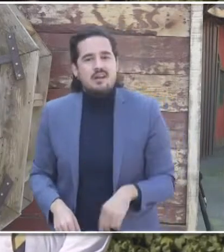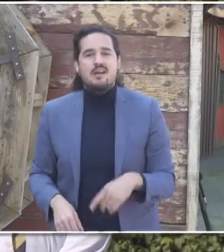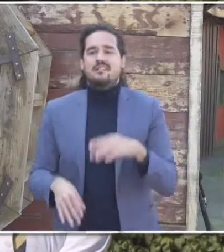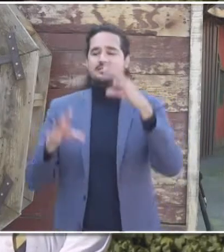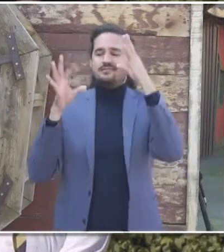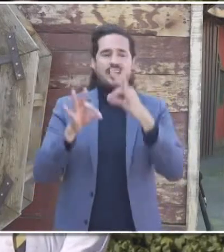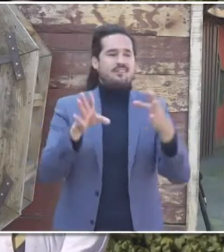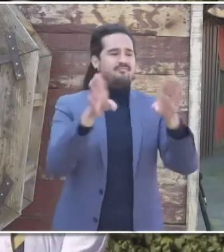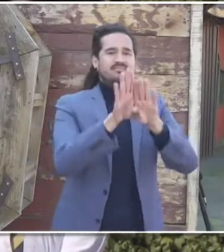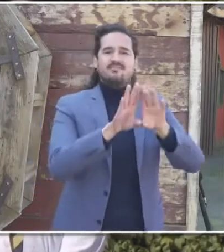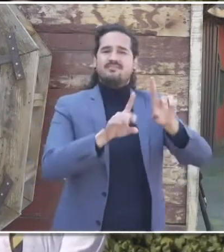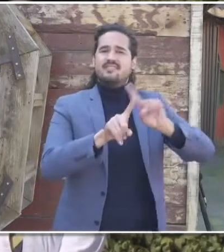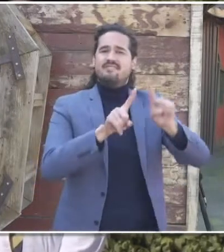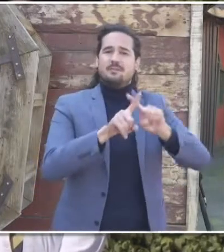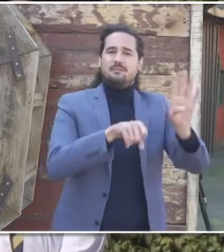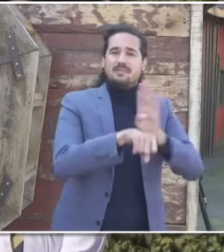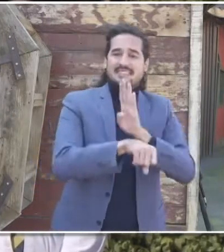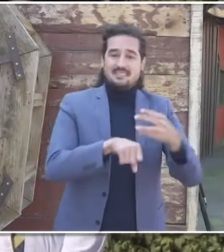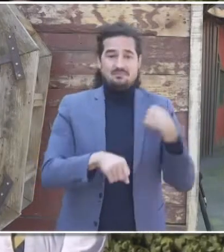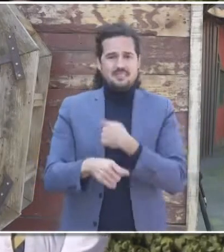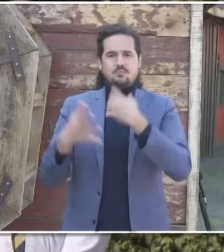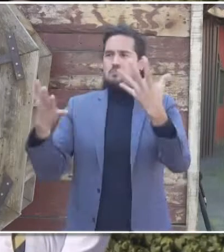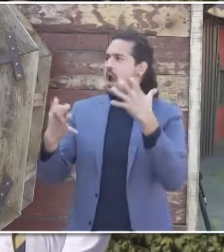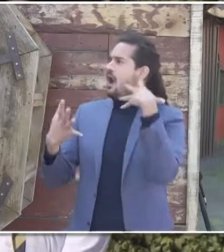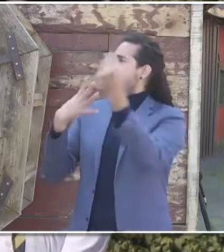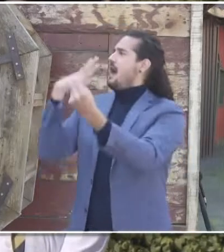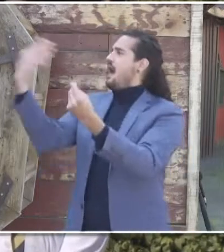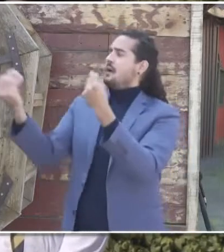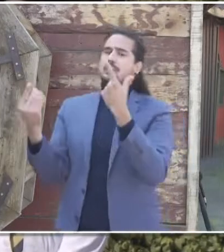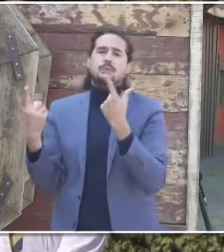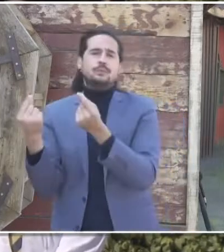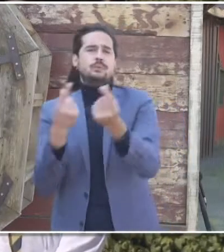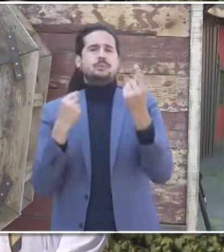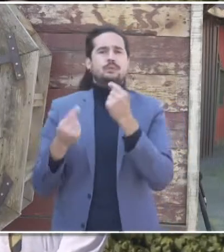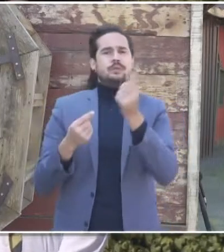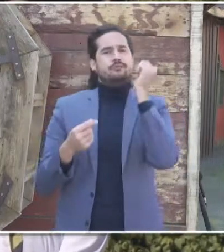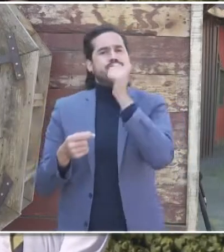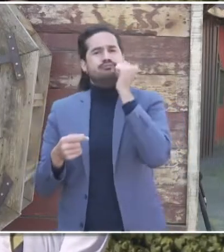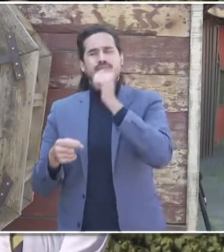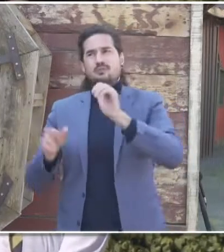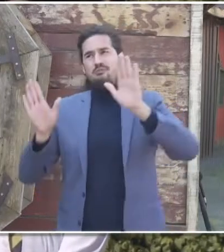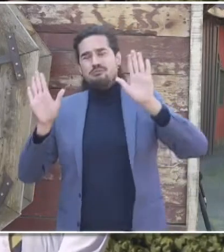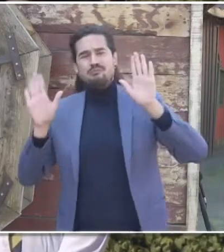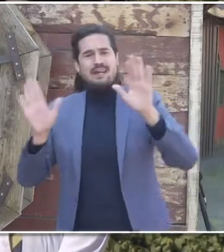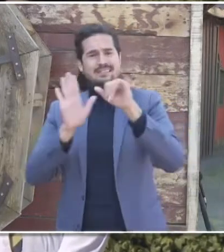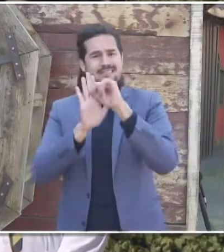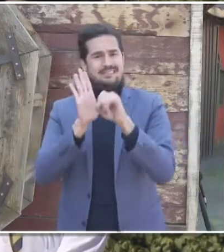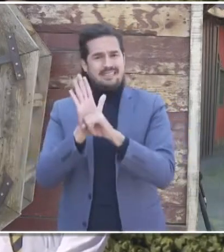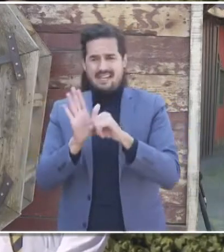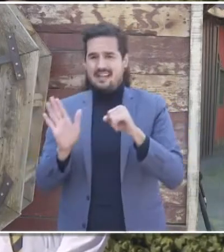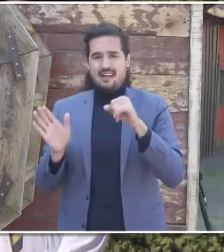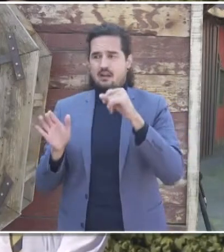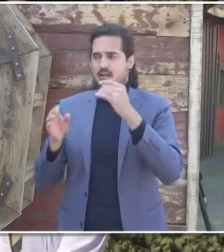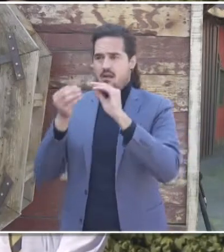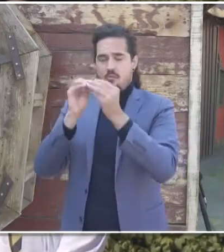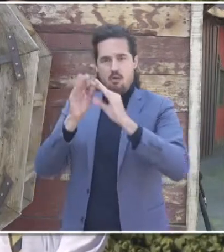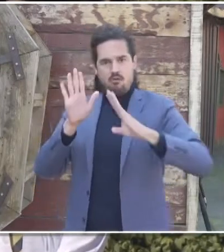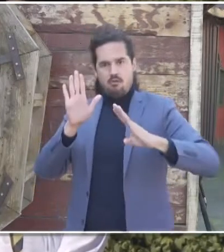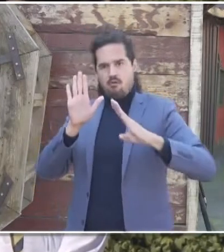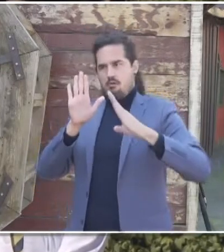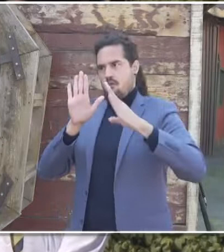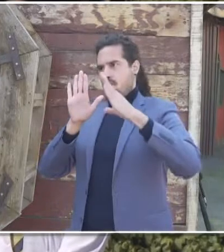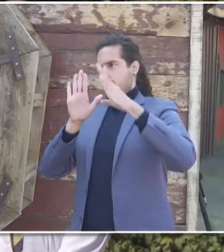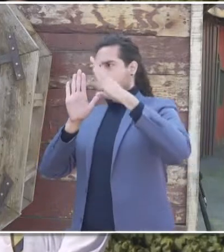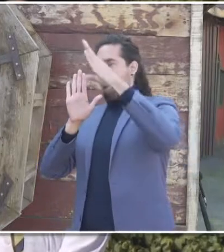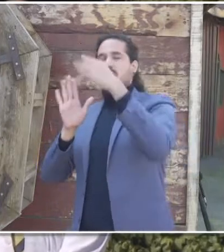take incredible actions to knock down this pandemic when we have not had a vaccine available. We now have